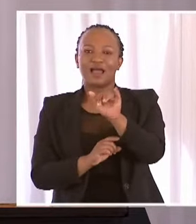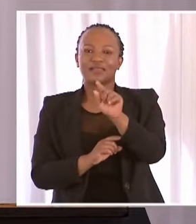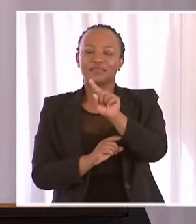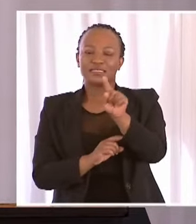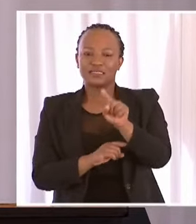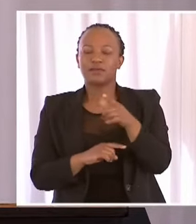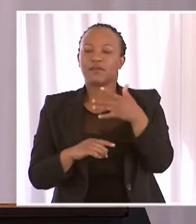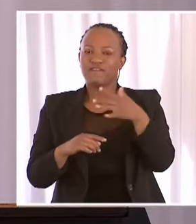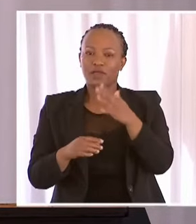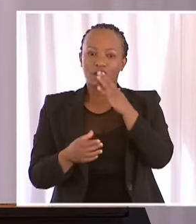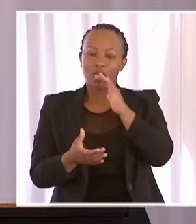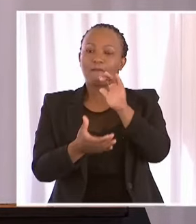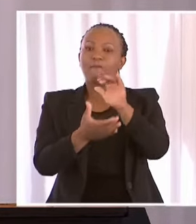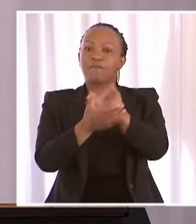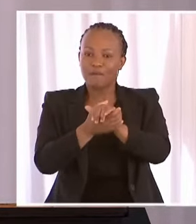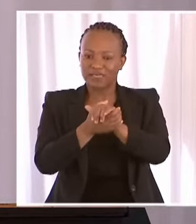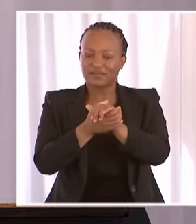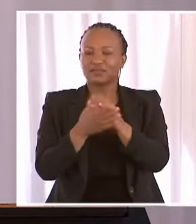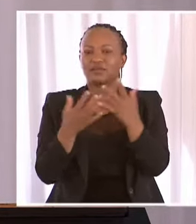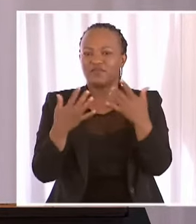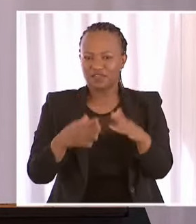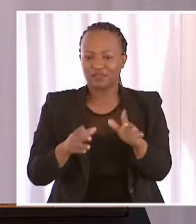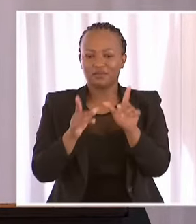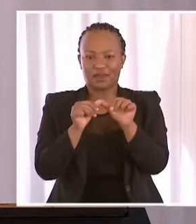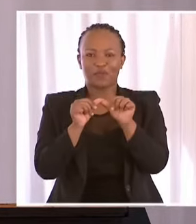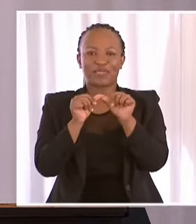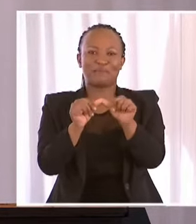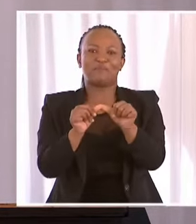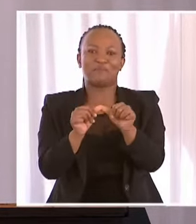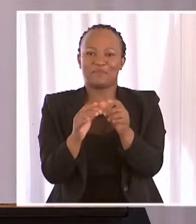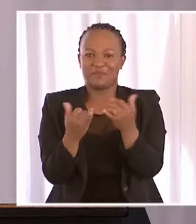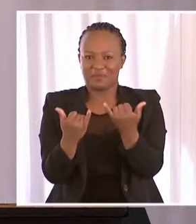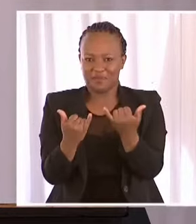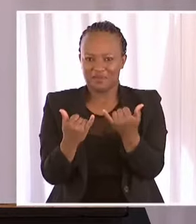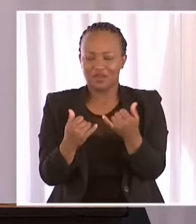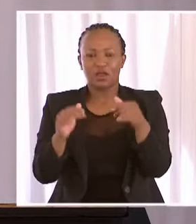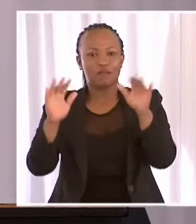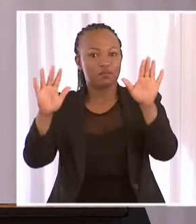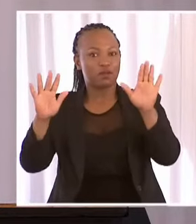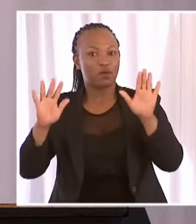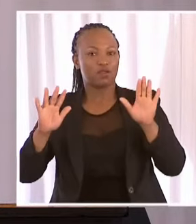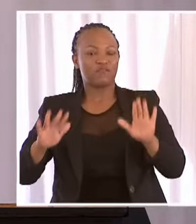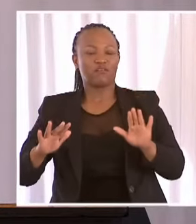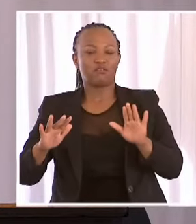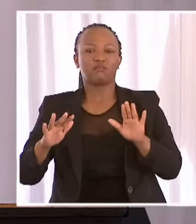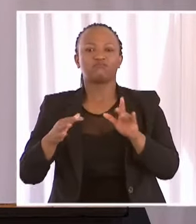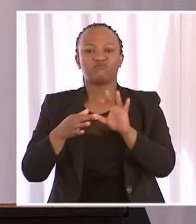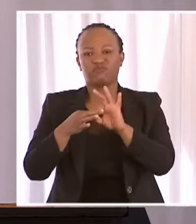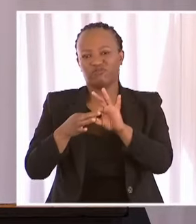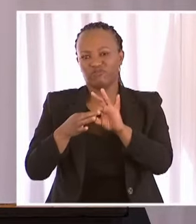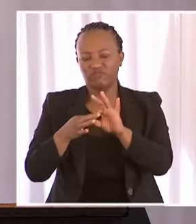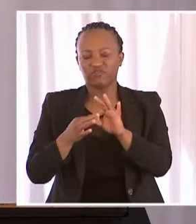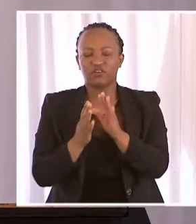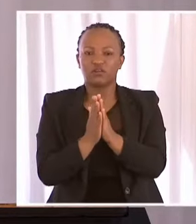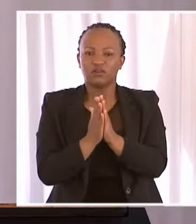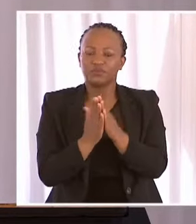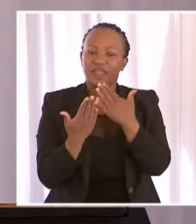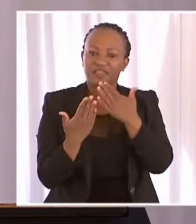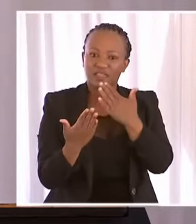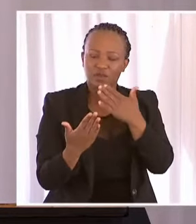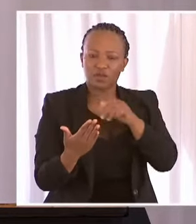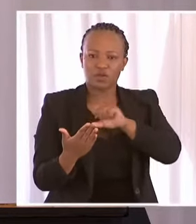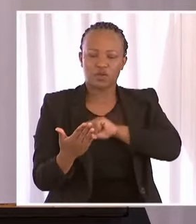you. But of course, as we've heard in a wonderful oration from you, Comrade Waleli, thank you so